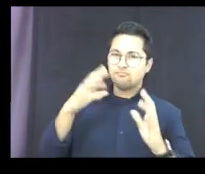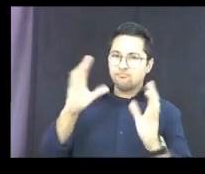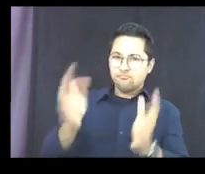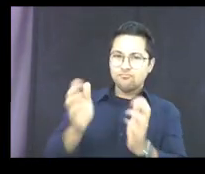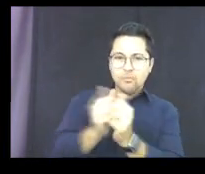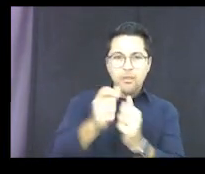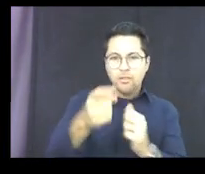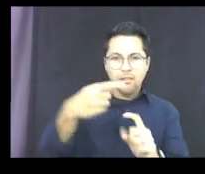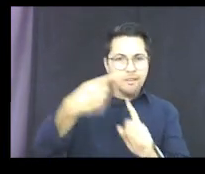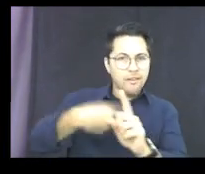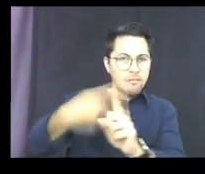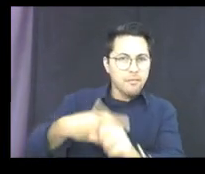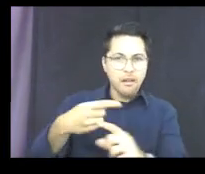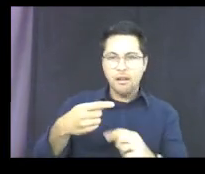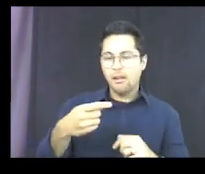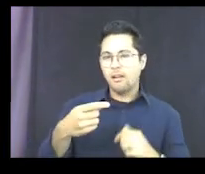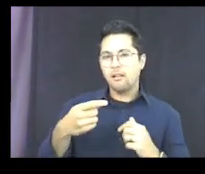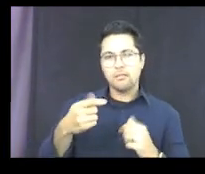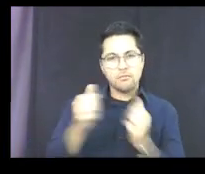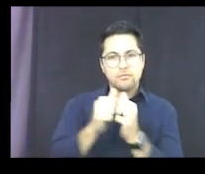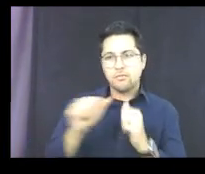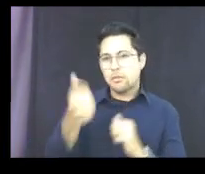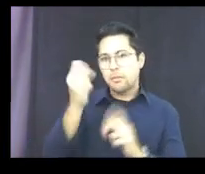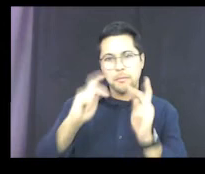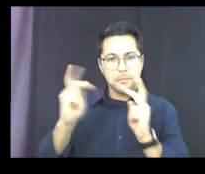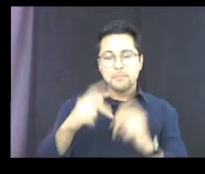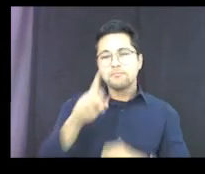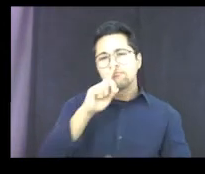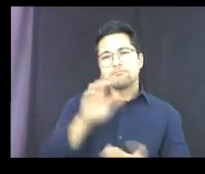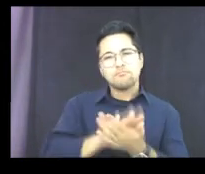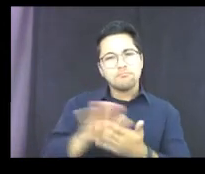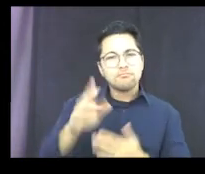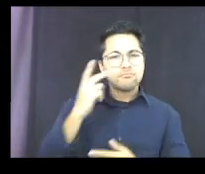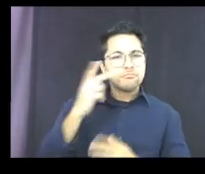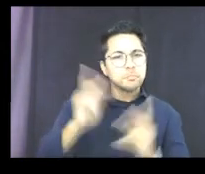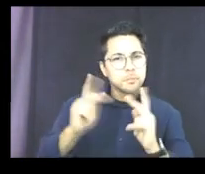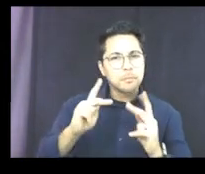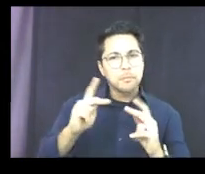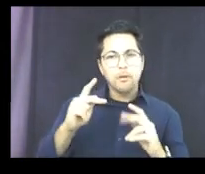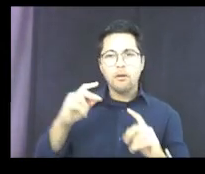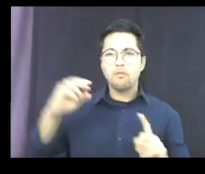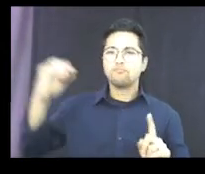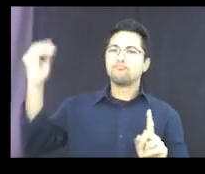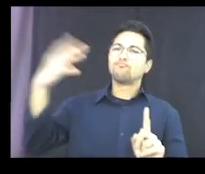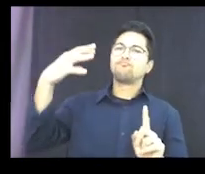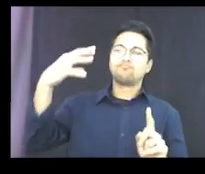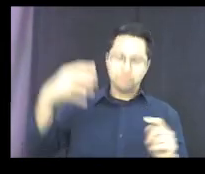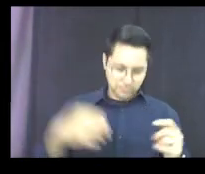throughout the month with various other people. So it's nice to see people shine.